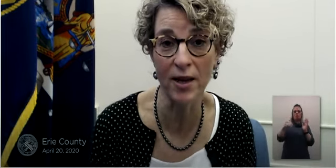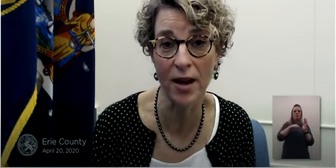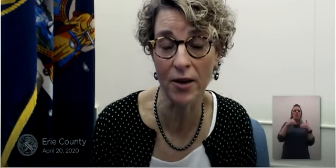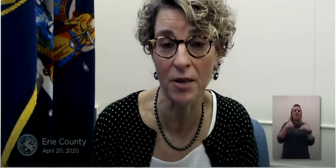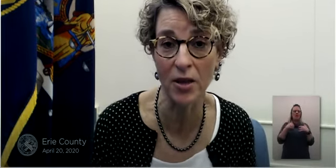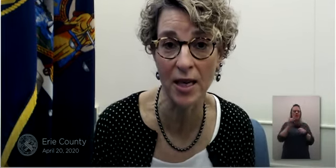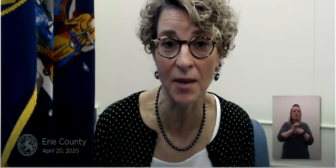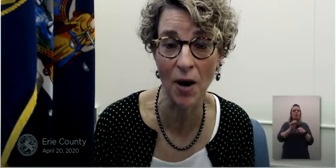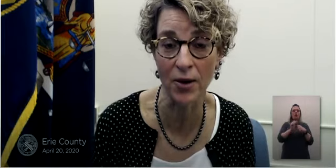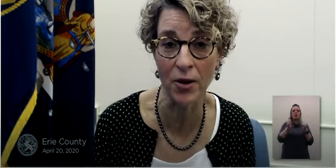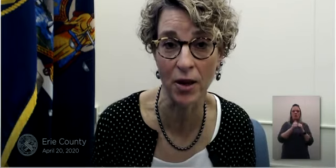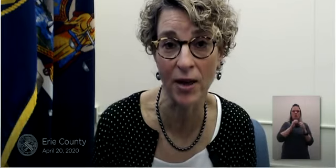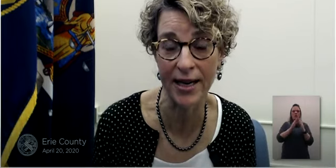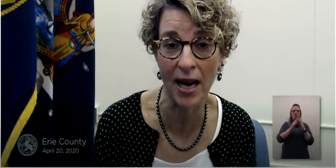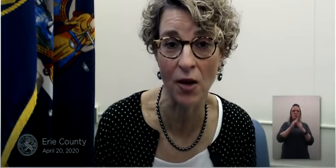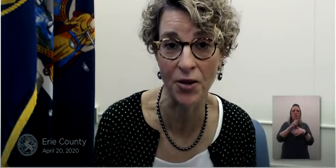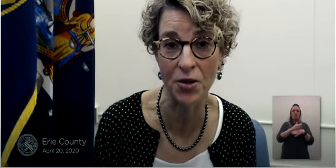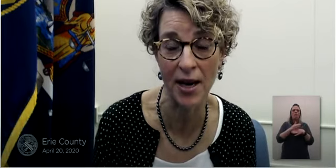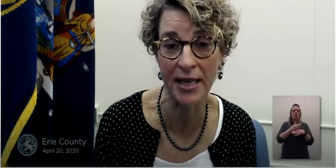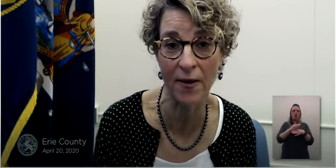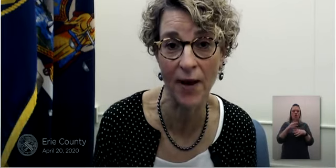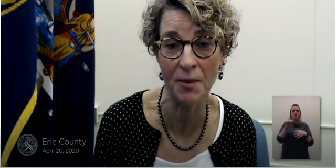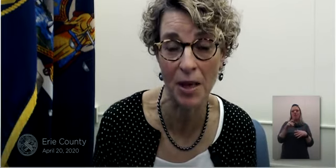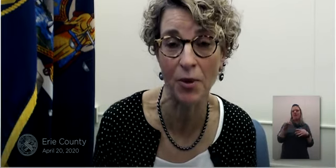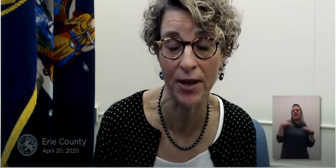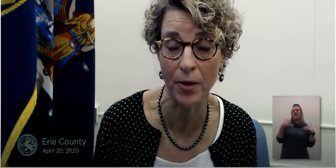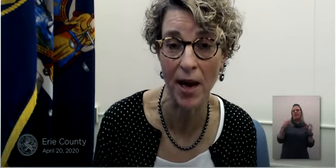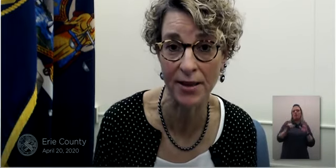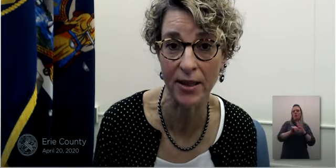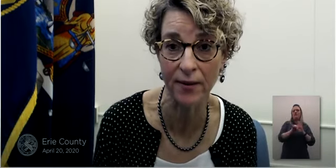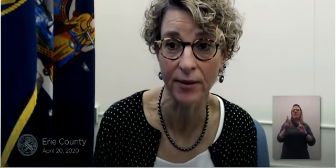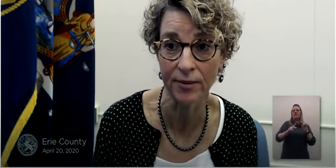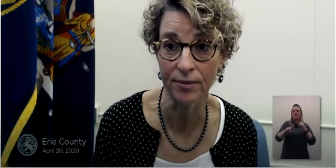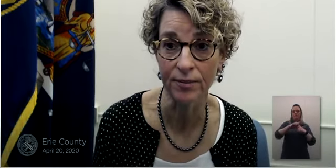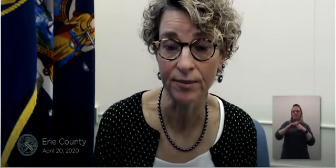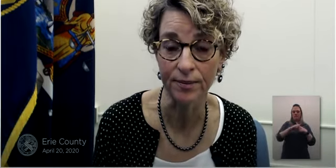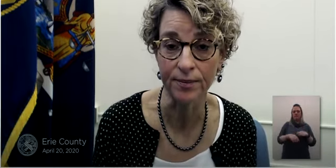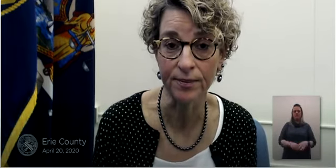working with our community partner, Kaleida Health, to identify people that are positive.